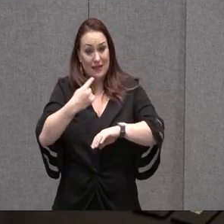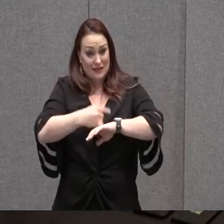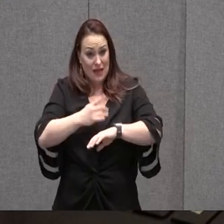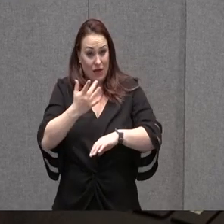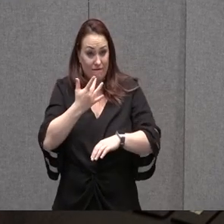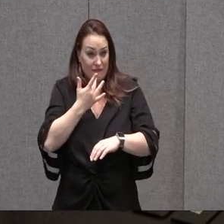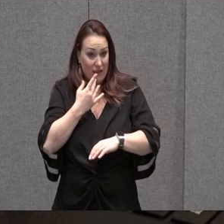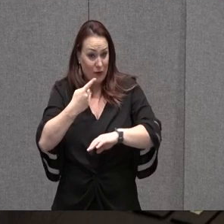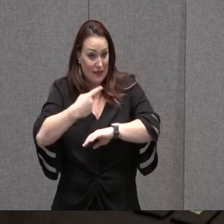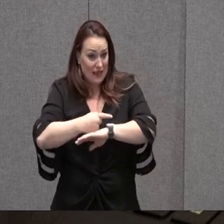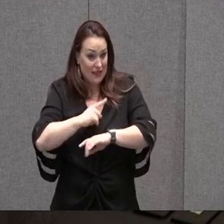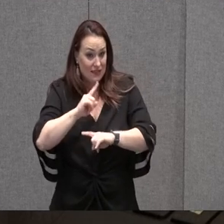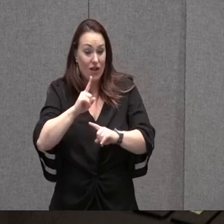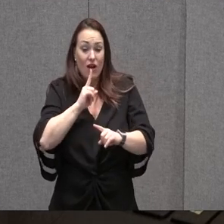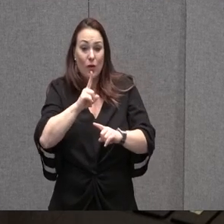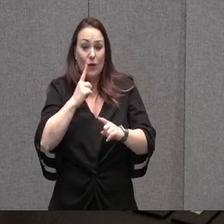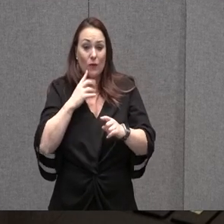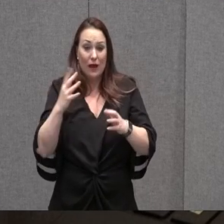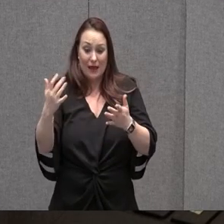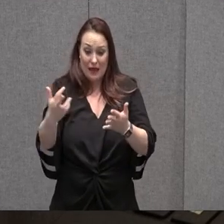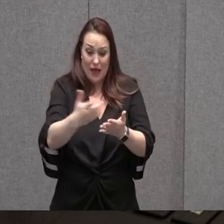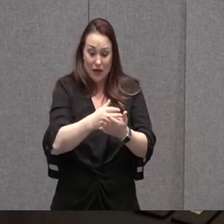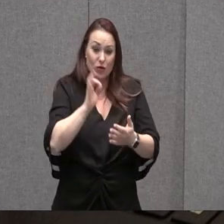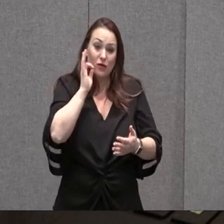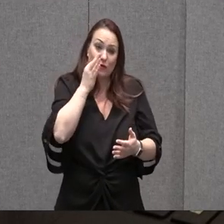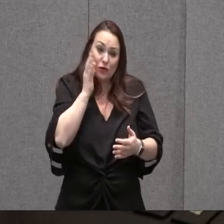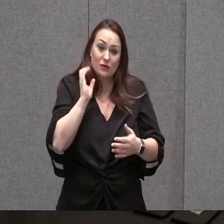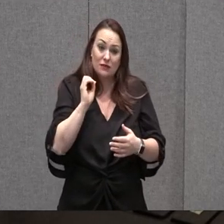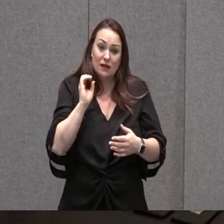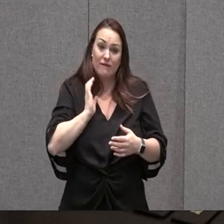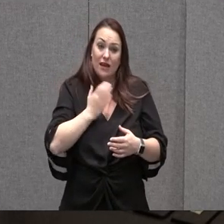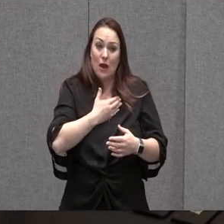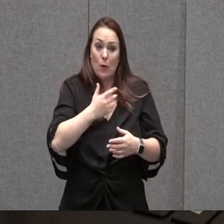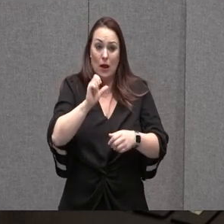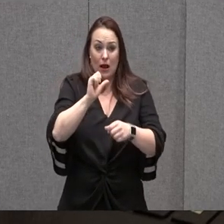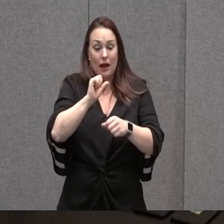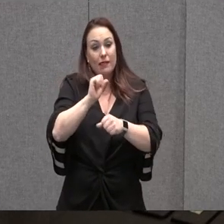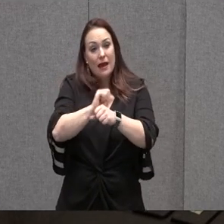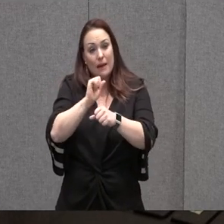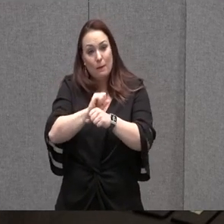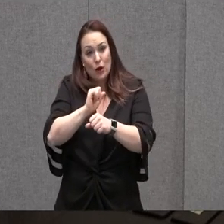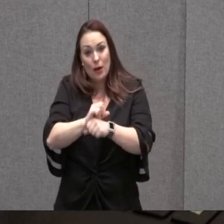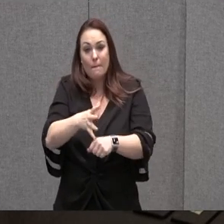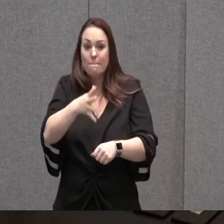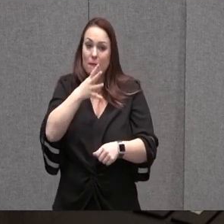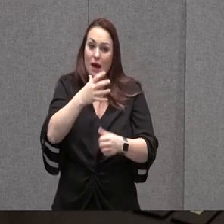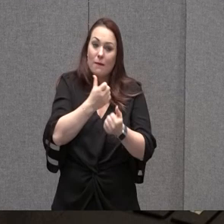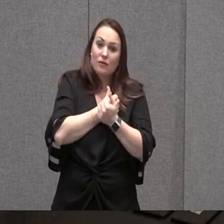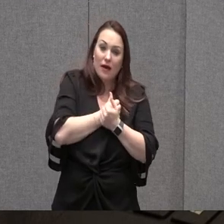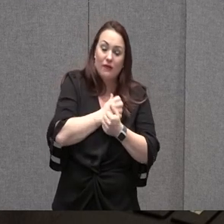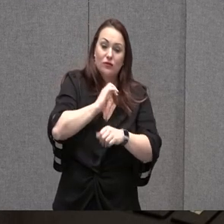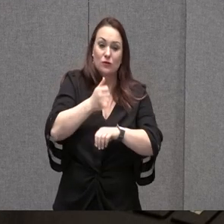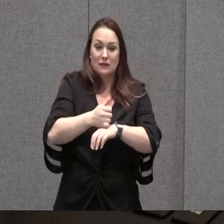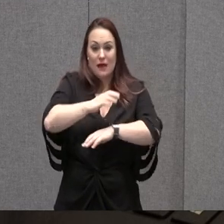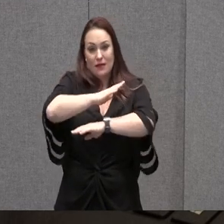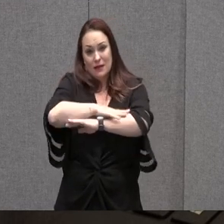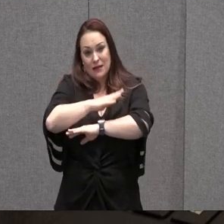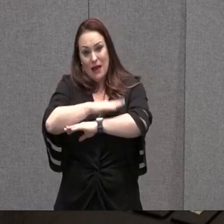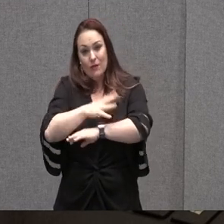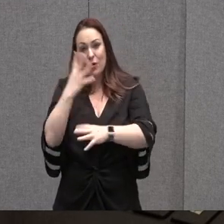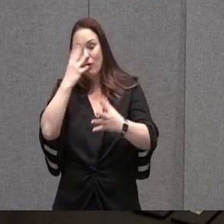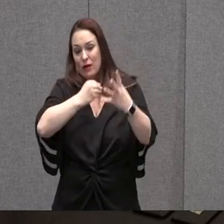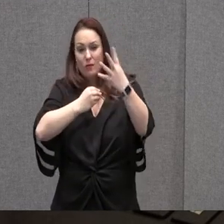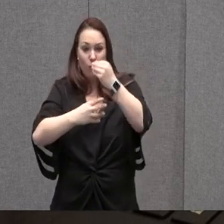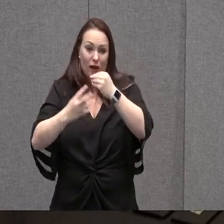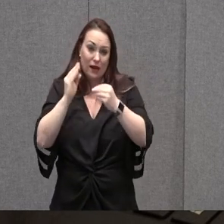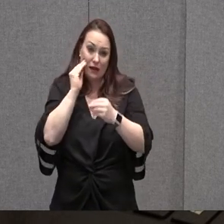we gather the fruits of our labor. Mom loves to set the table with pretty flowers in every color you can imagine. We